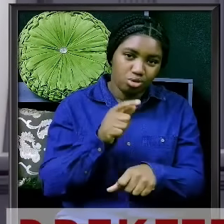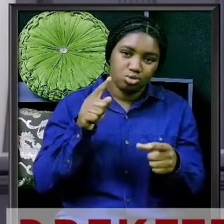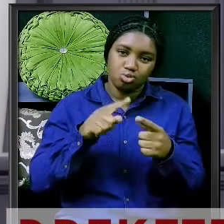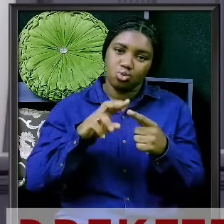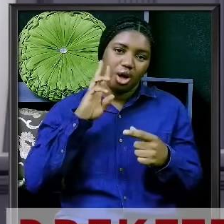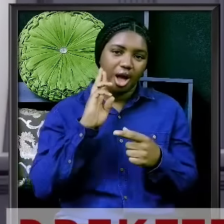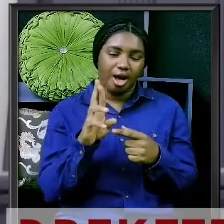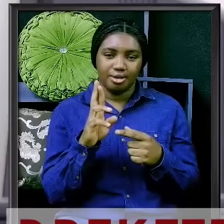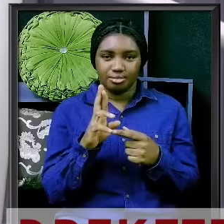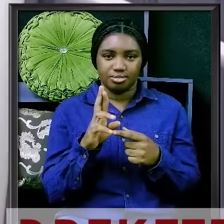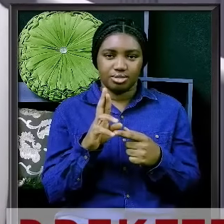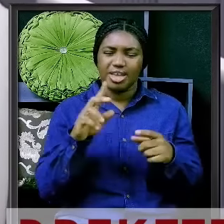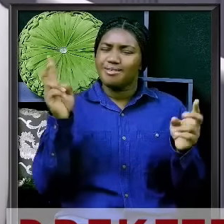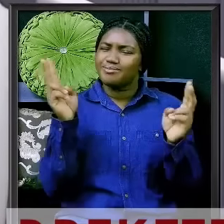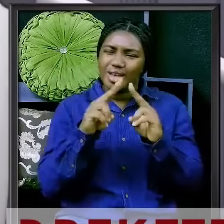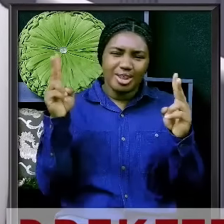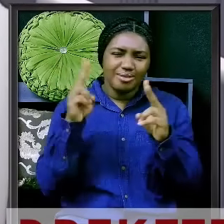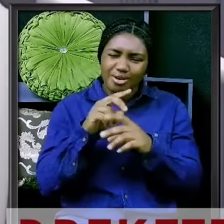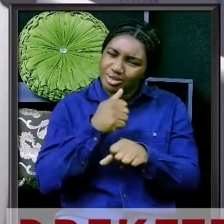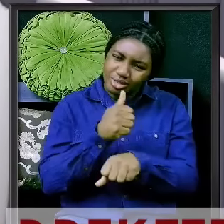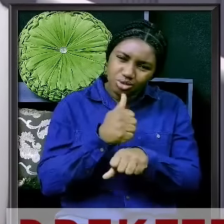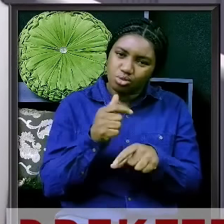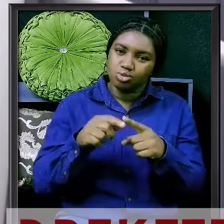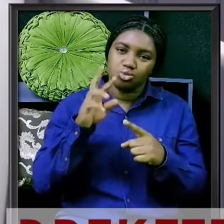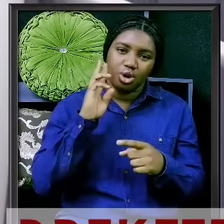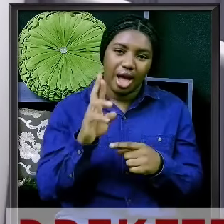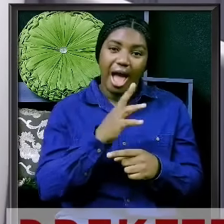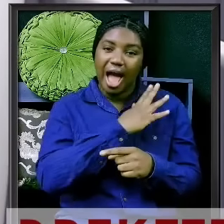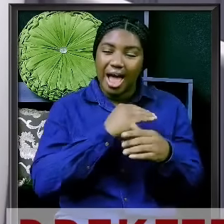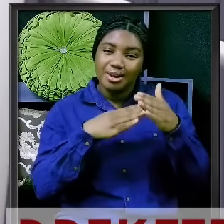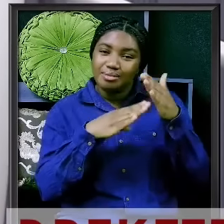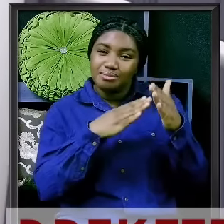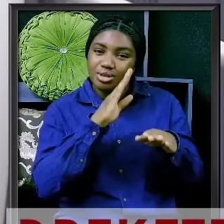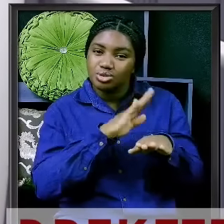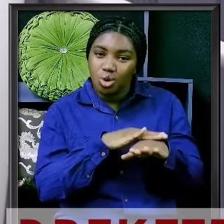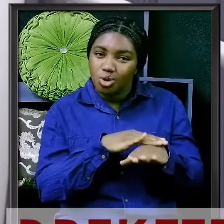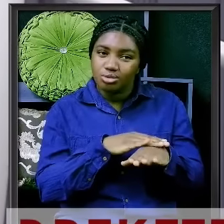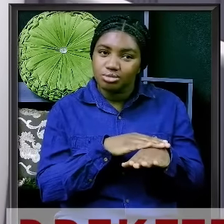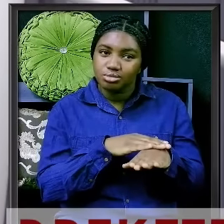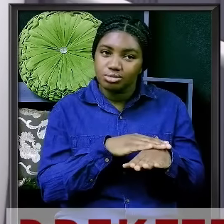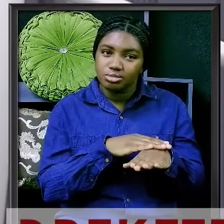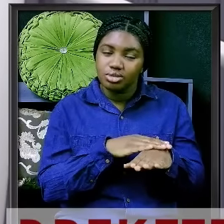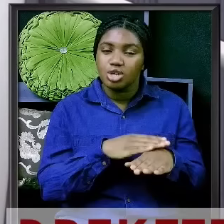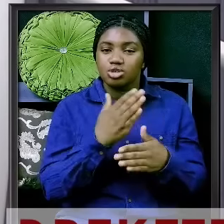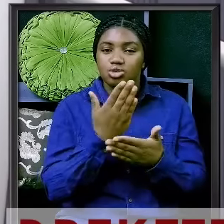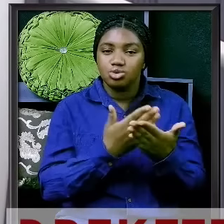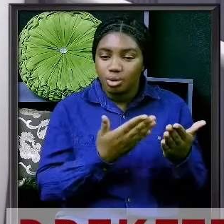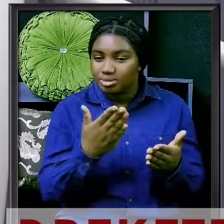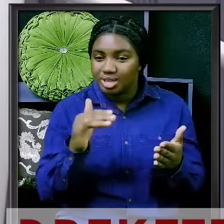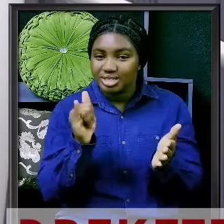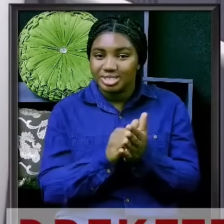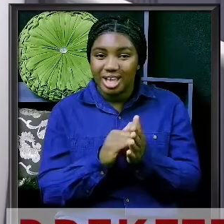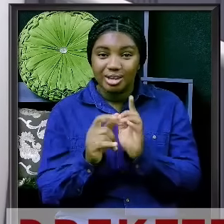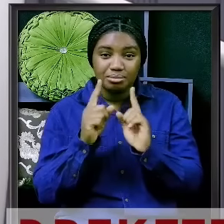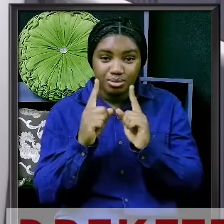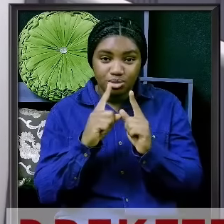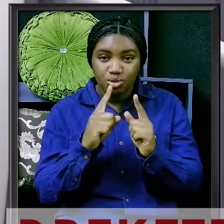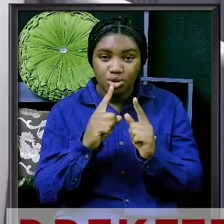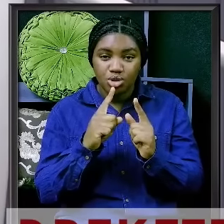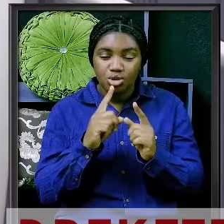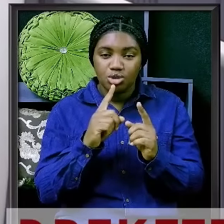Mm. Very very dangerous to her. And based on some comments where people they make from Ebonyi